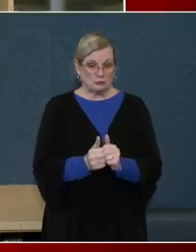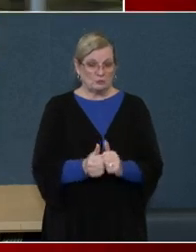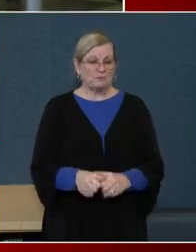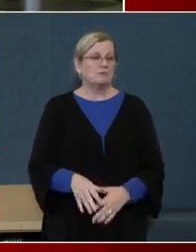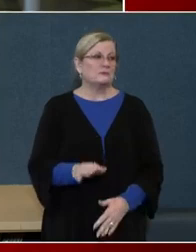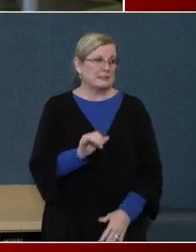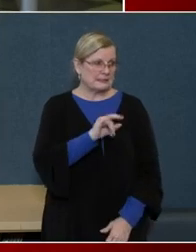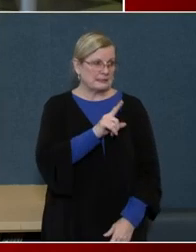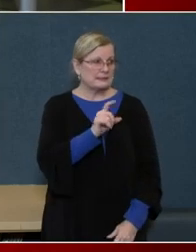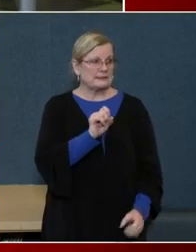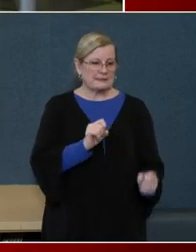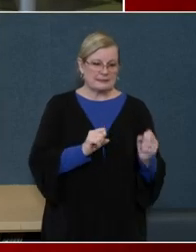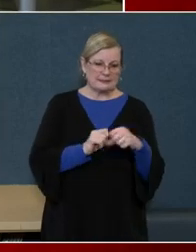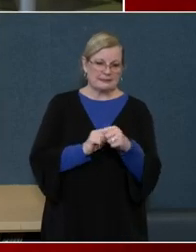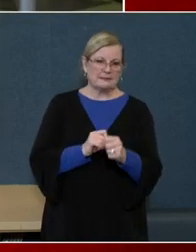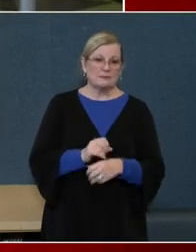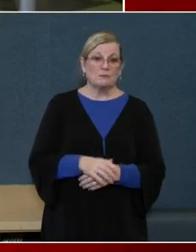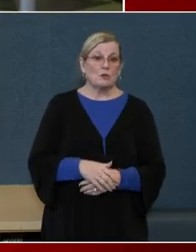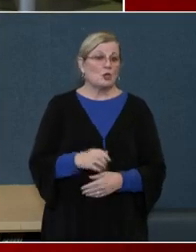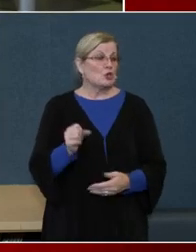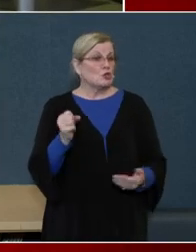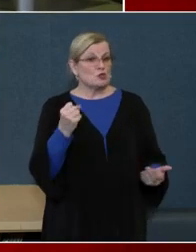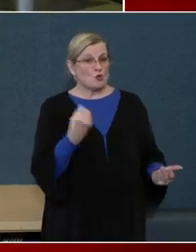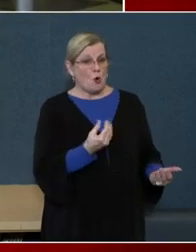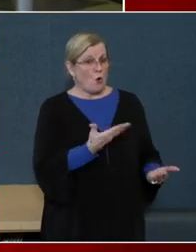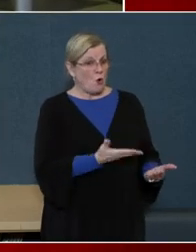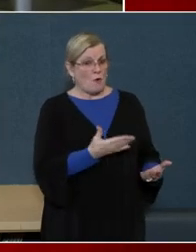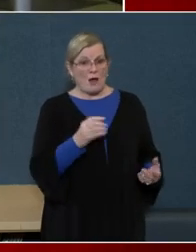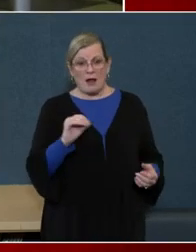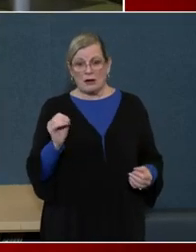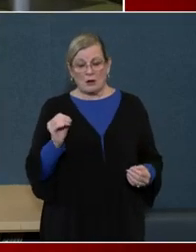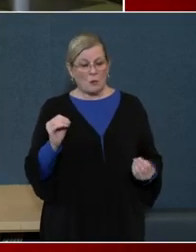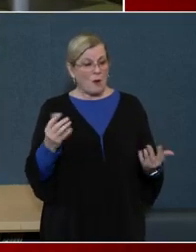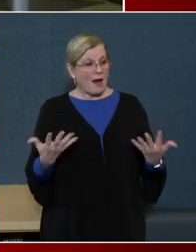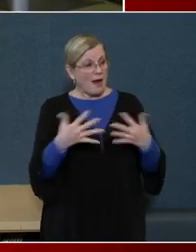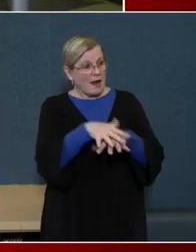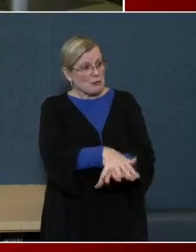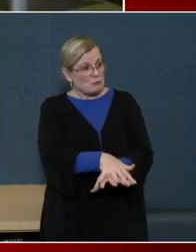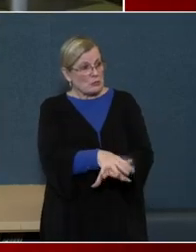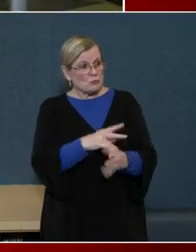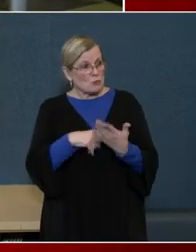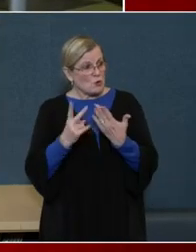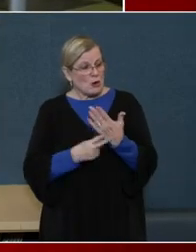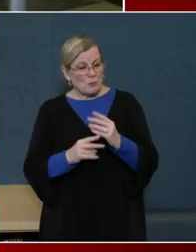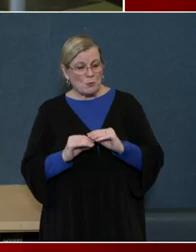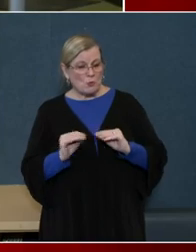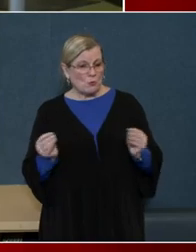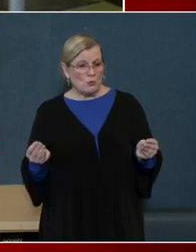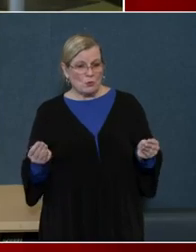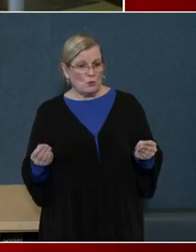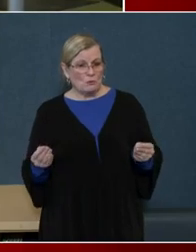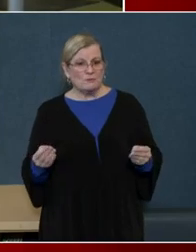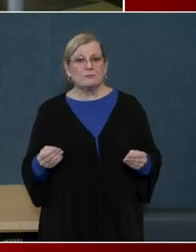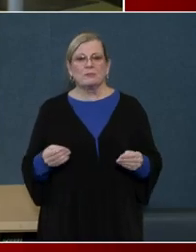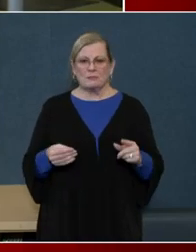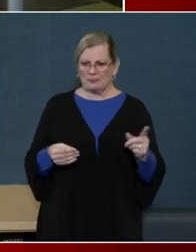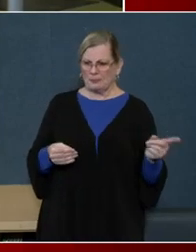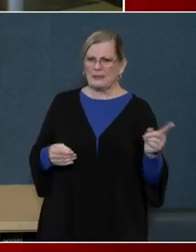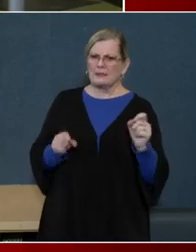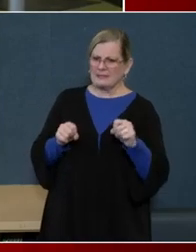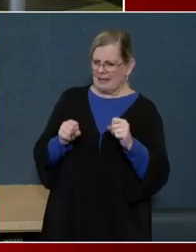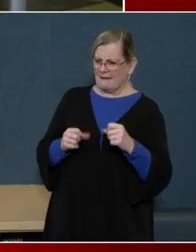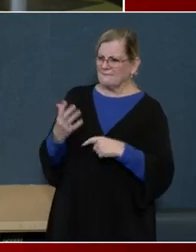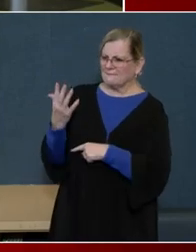And all of this, there's no hybrid. There's no 2 day a week, if I'm understanding this. Everything is 5 days or at home, right? Yeah, so 5 days learning